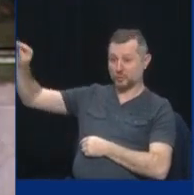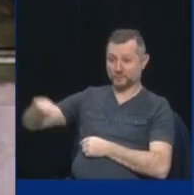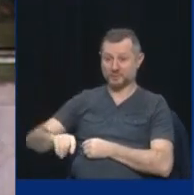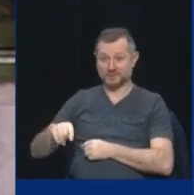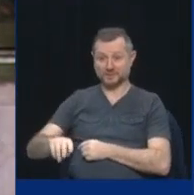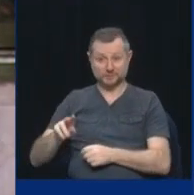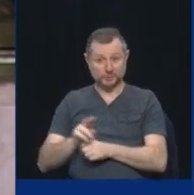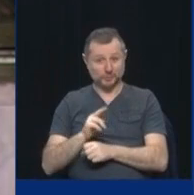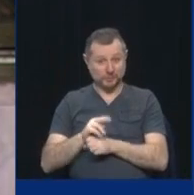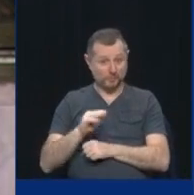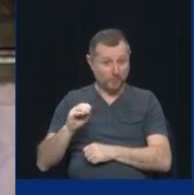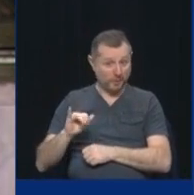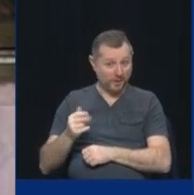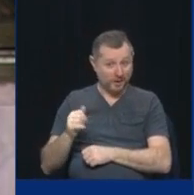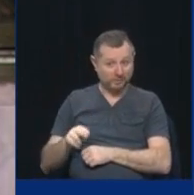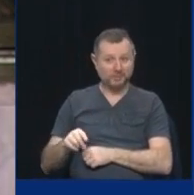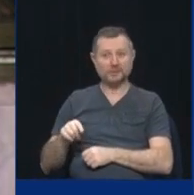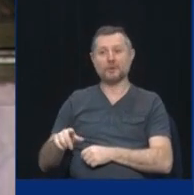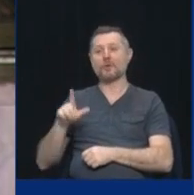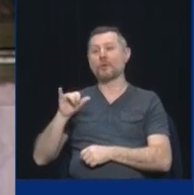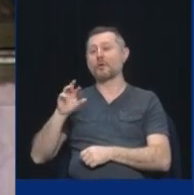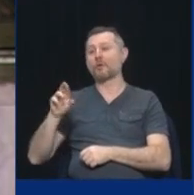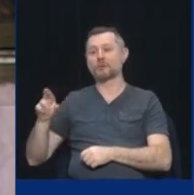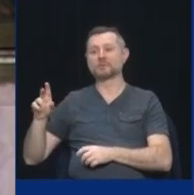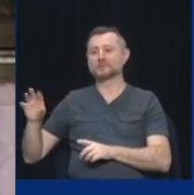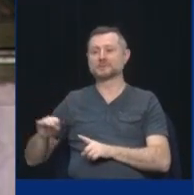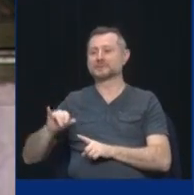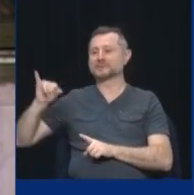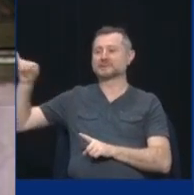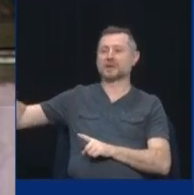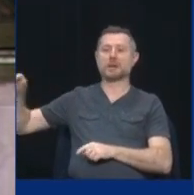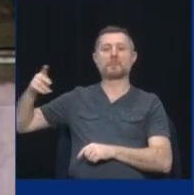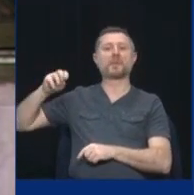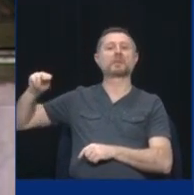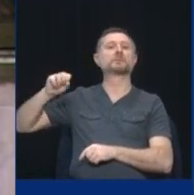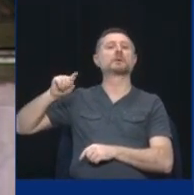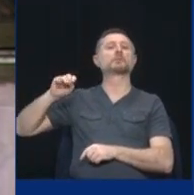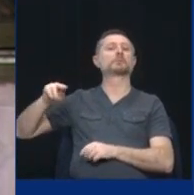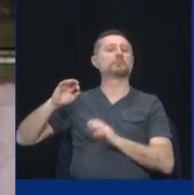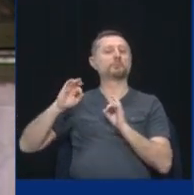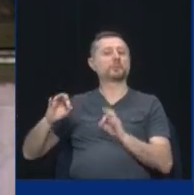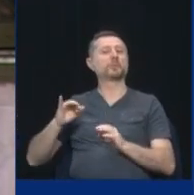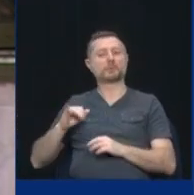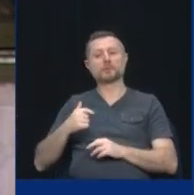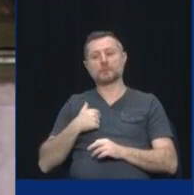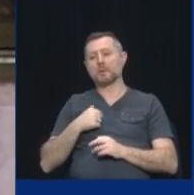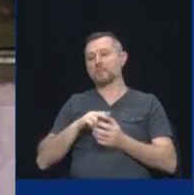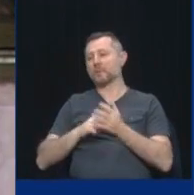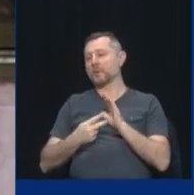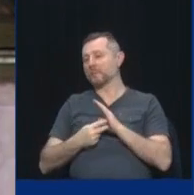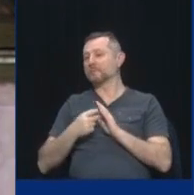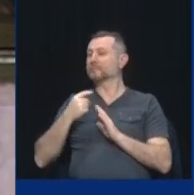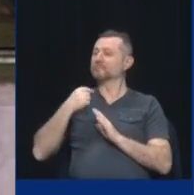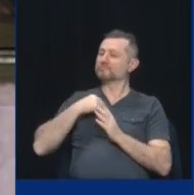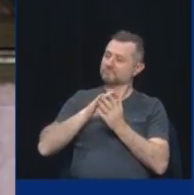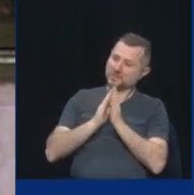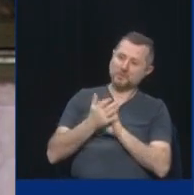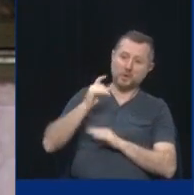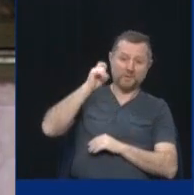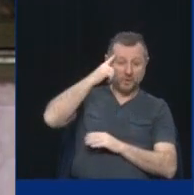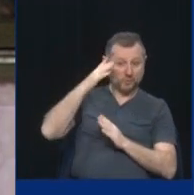Long Island Railroad stays in Penn. That's the plan I inherited. We said, no way.